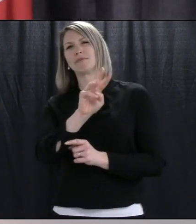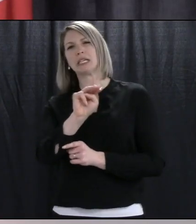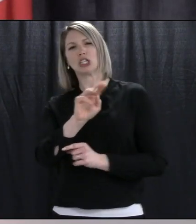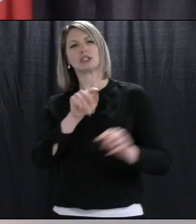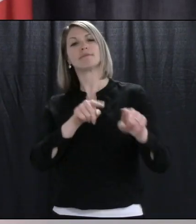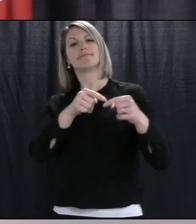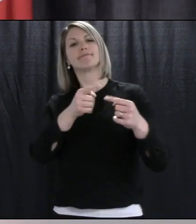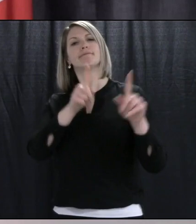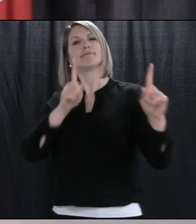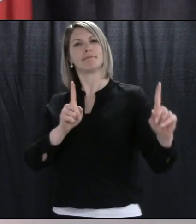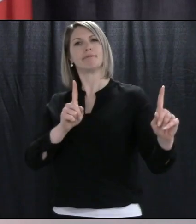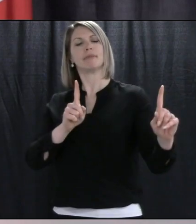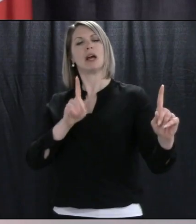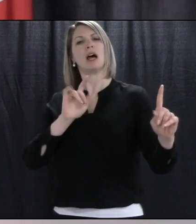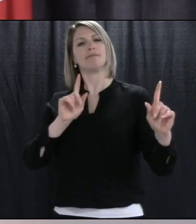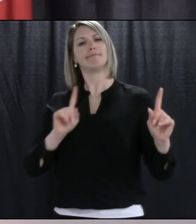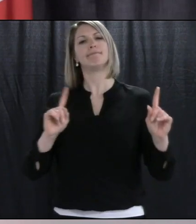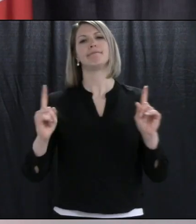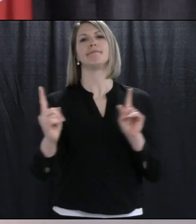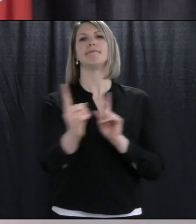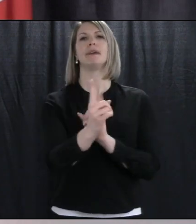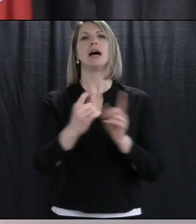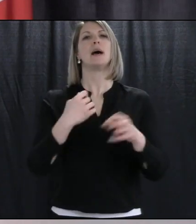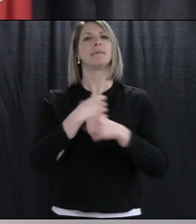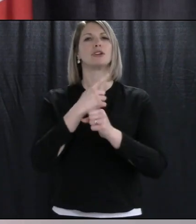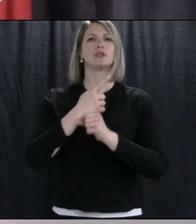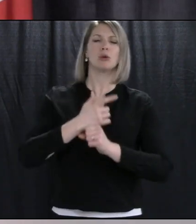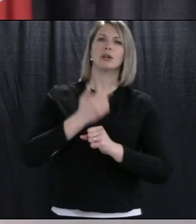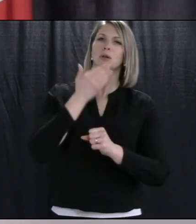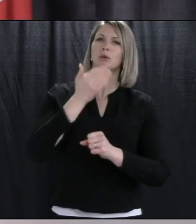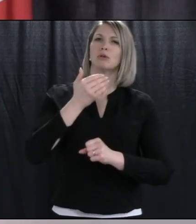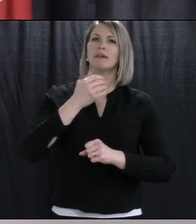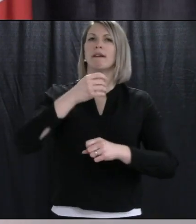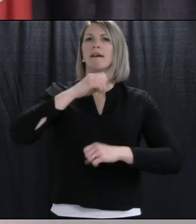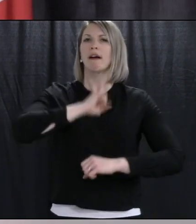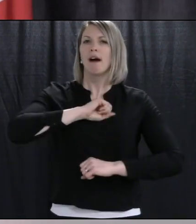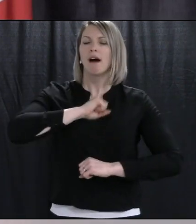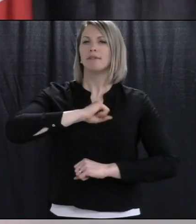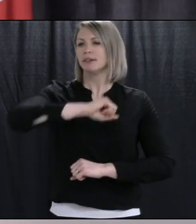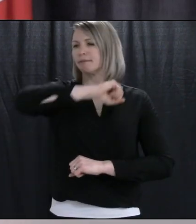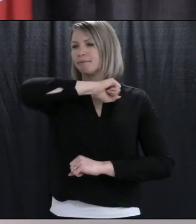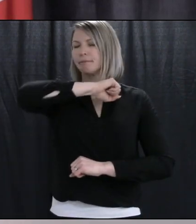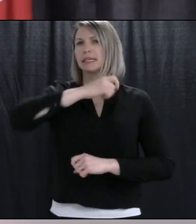to wash your hands regularly and to use good cough and sneeze practices.